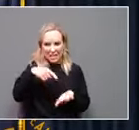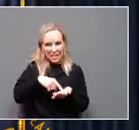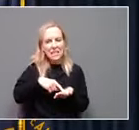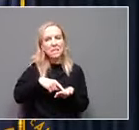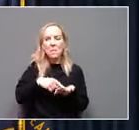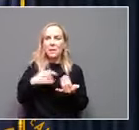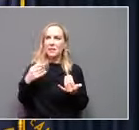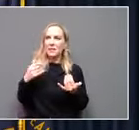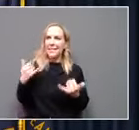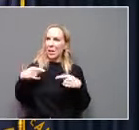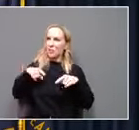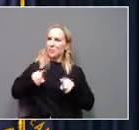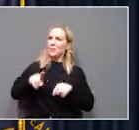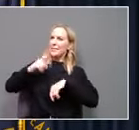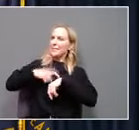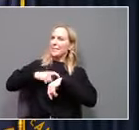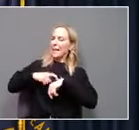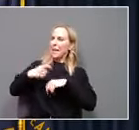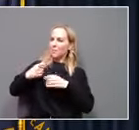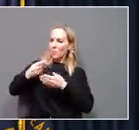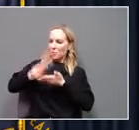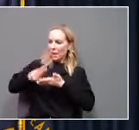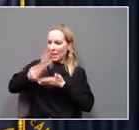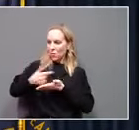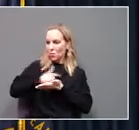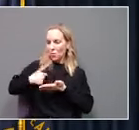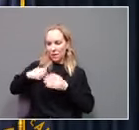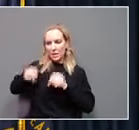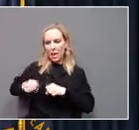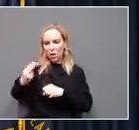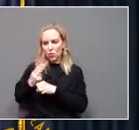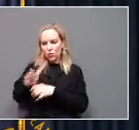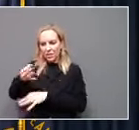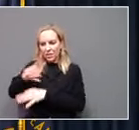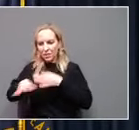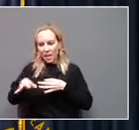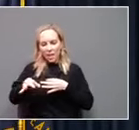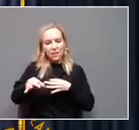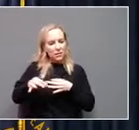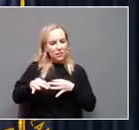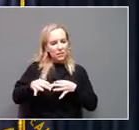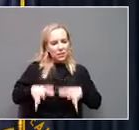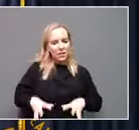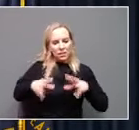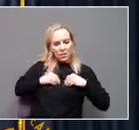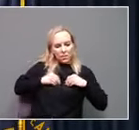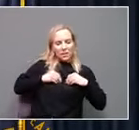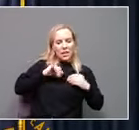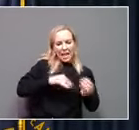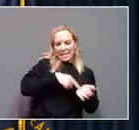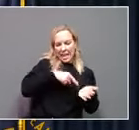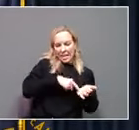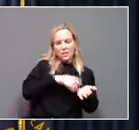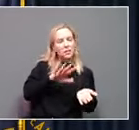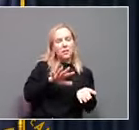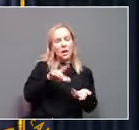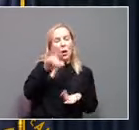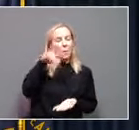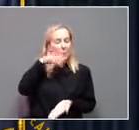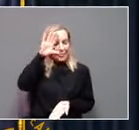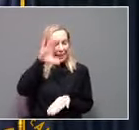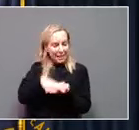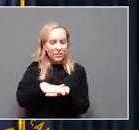have dollars that we can use instead of taking on that indebtedness. So I don't believe that